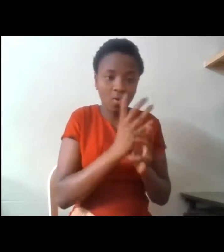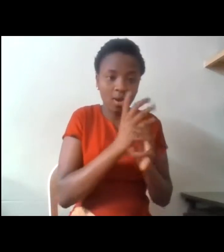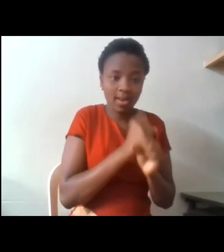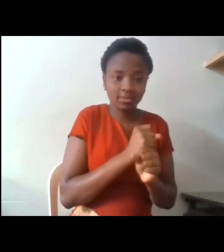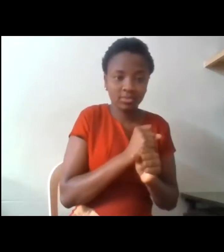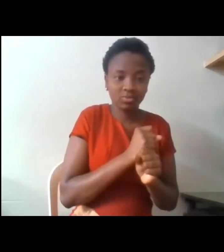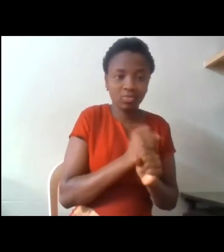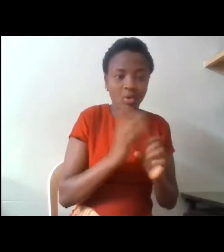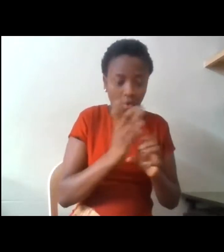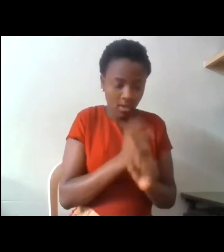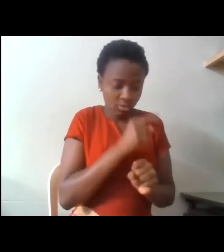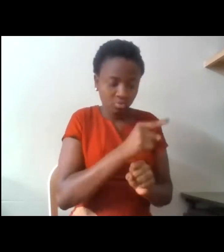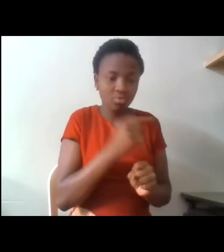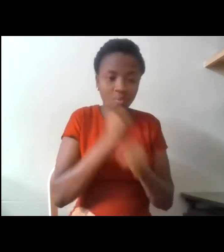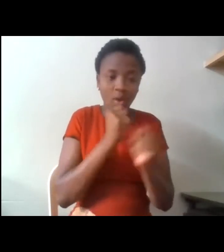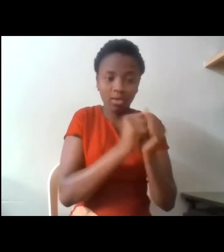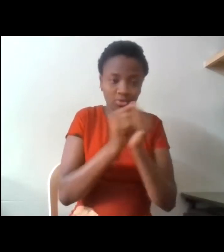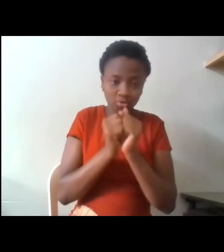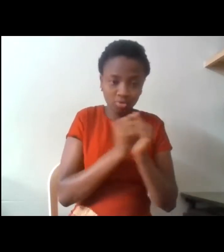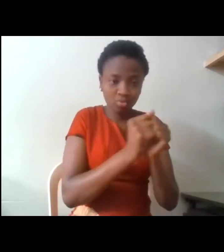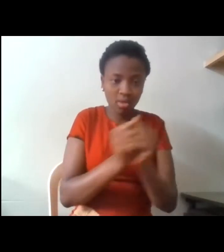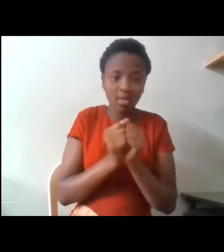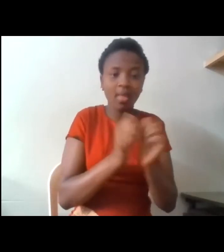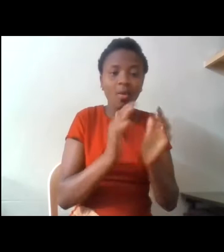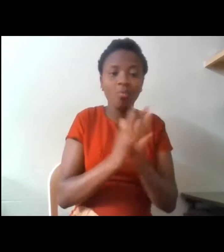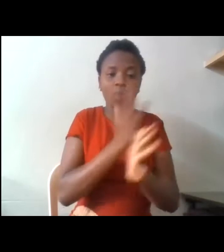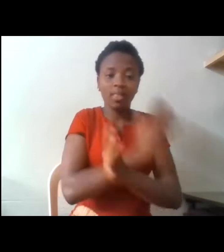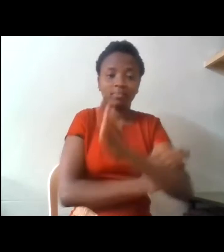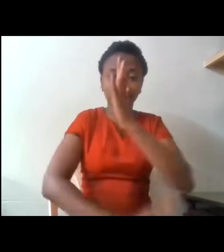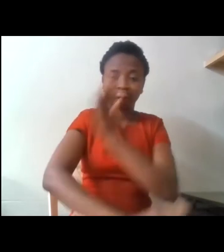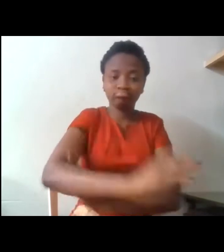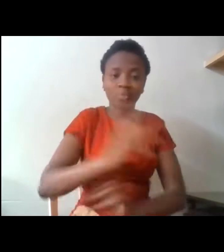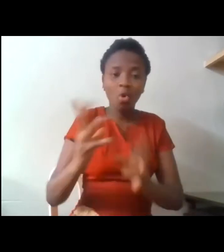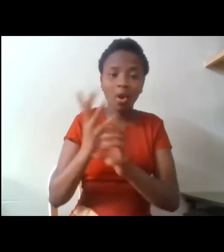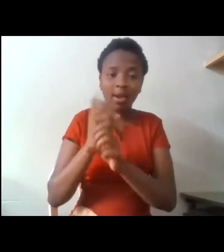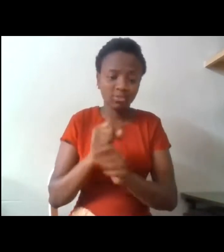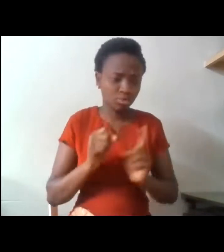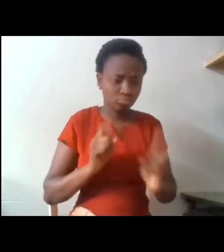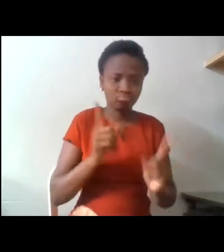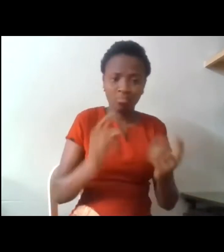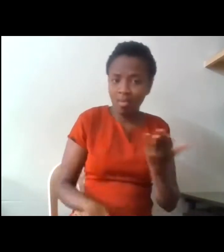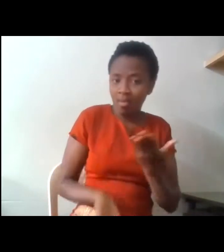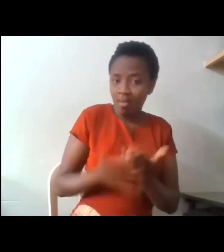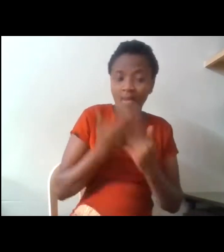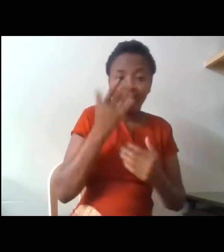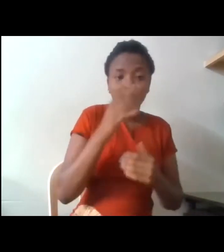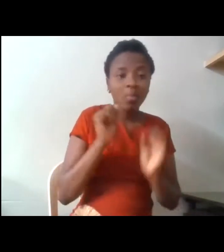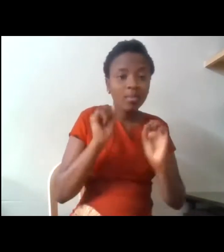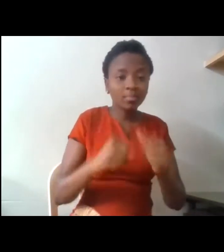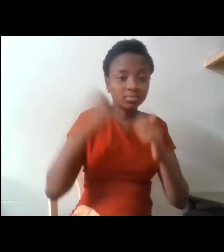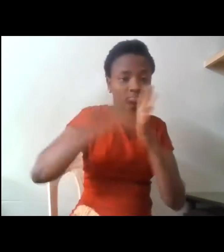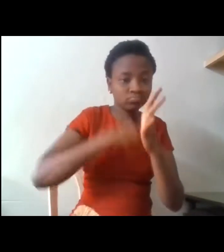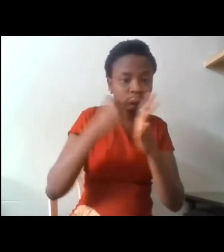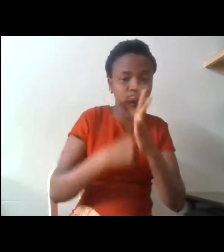we place working with the disability movement in the center of our work on programs, advocacy and advisory